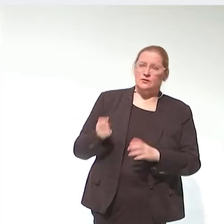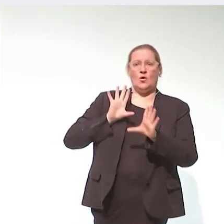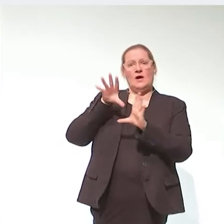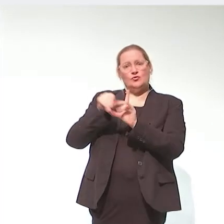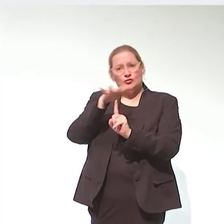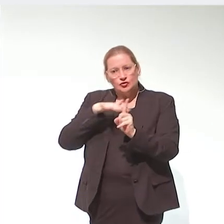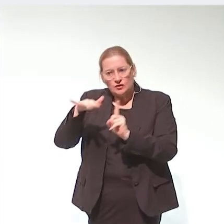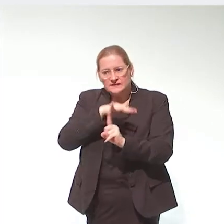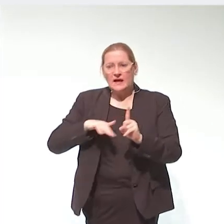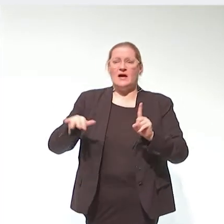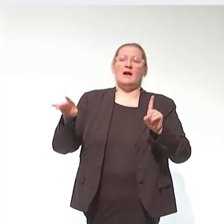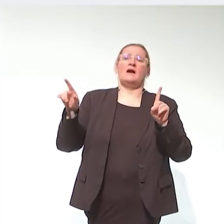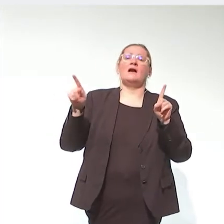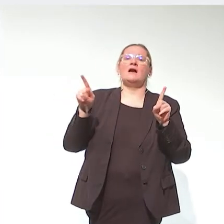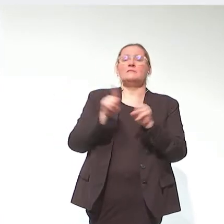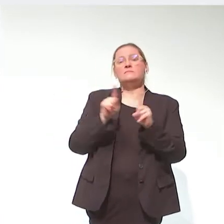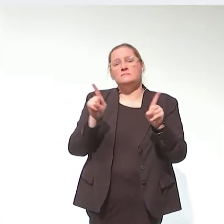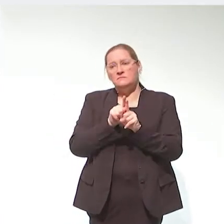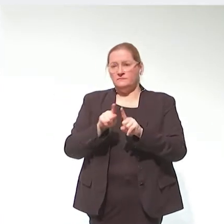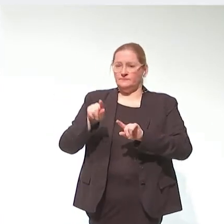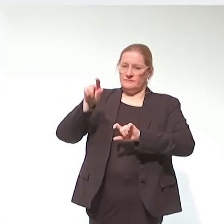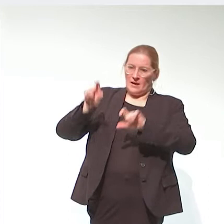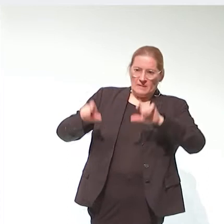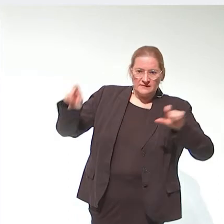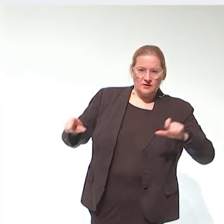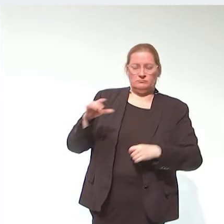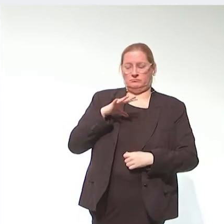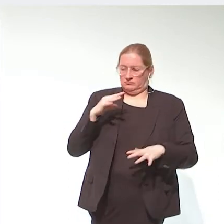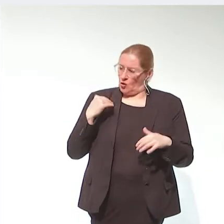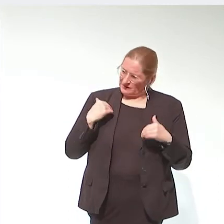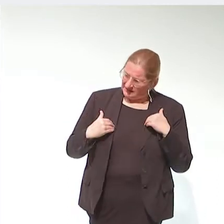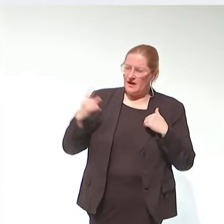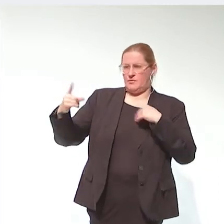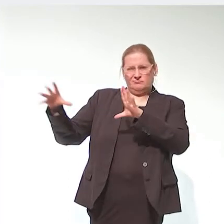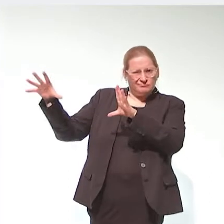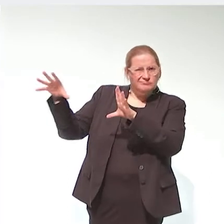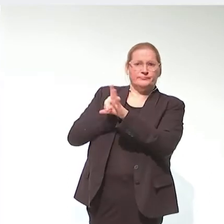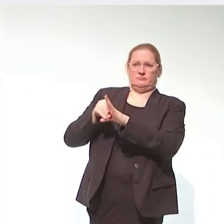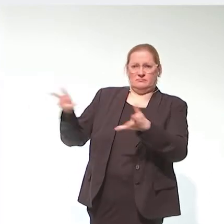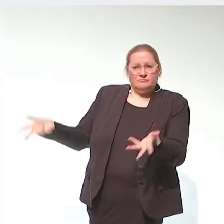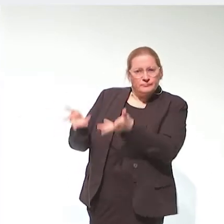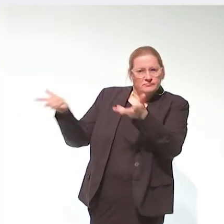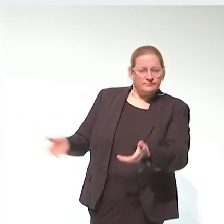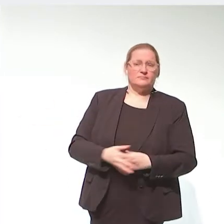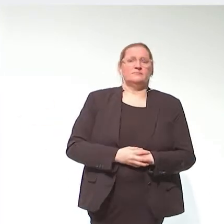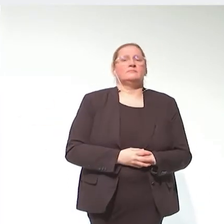And this, of course, has to be negotiated and in the trialogues, but we have a